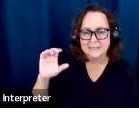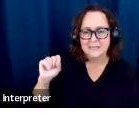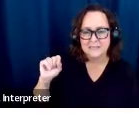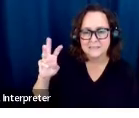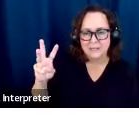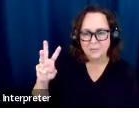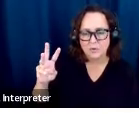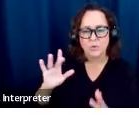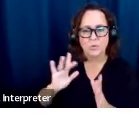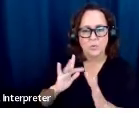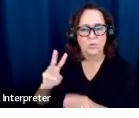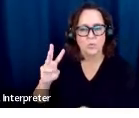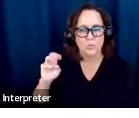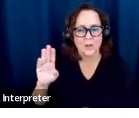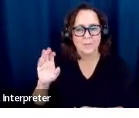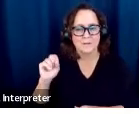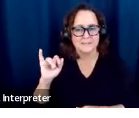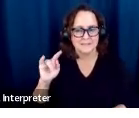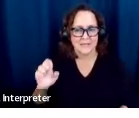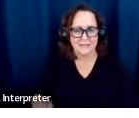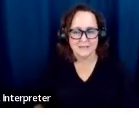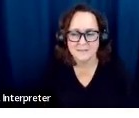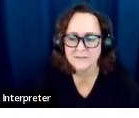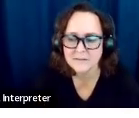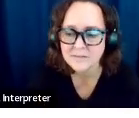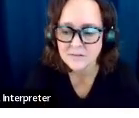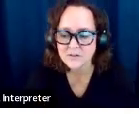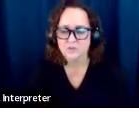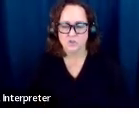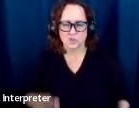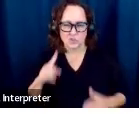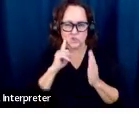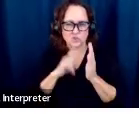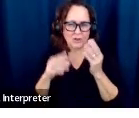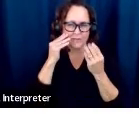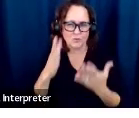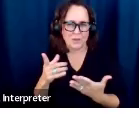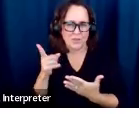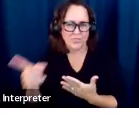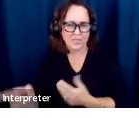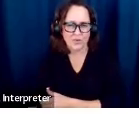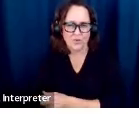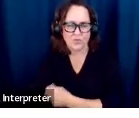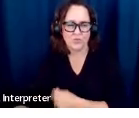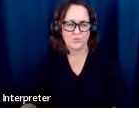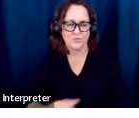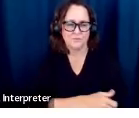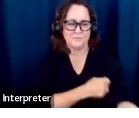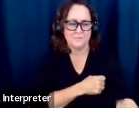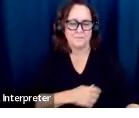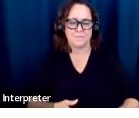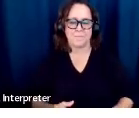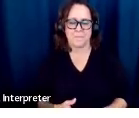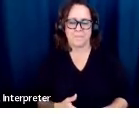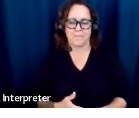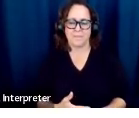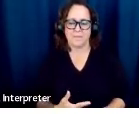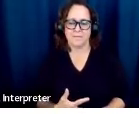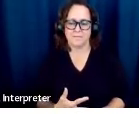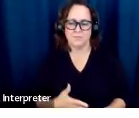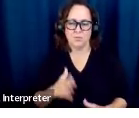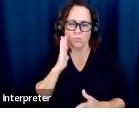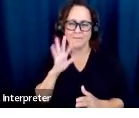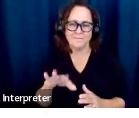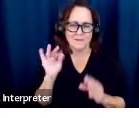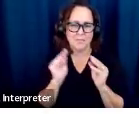please do, you know, check out the information there, and you'll probably find some answers and a whole bunch of other information we hope will